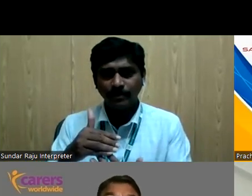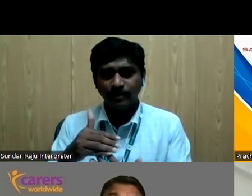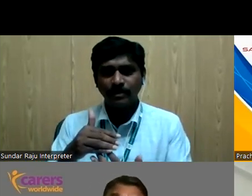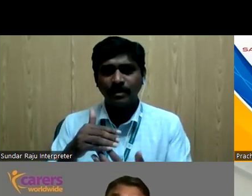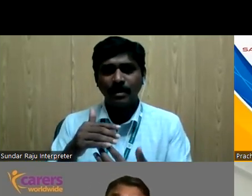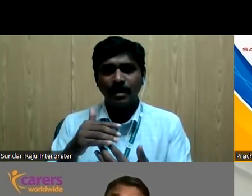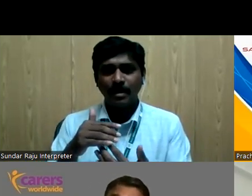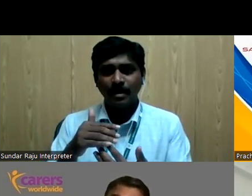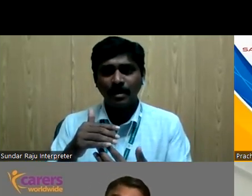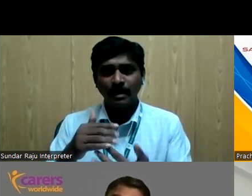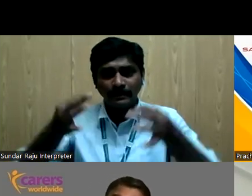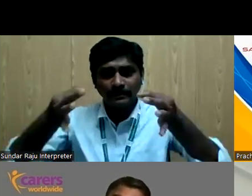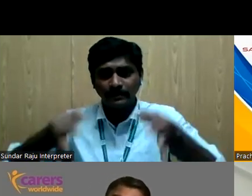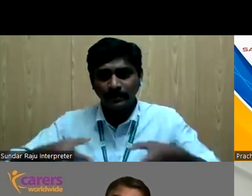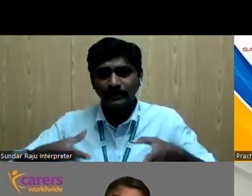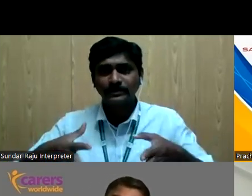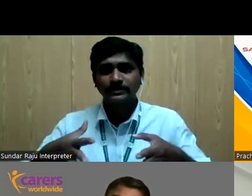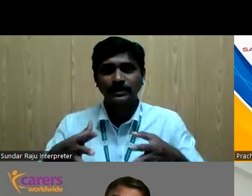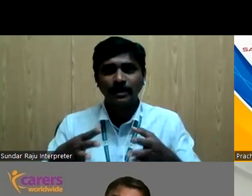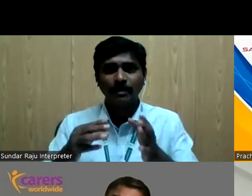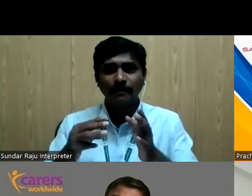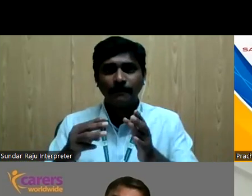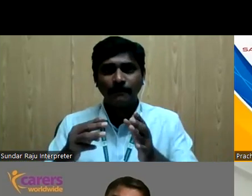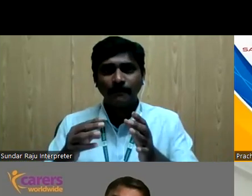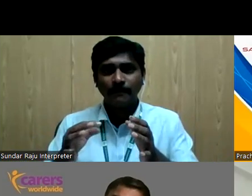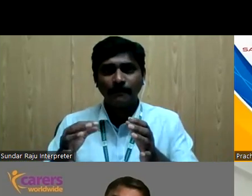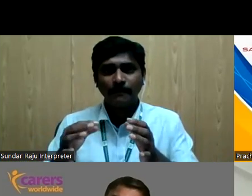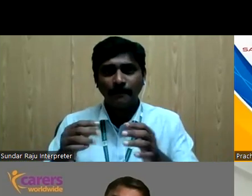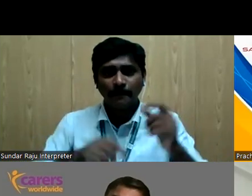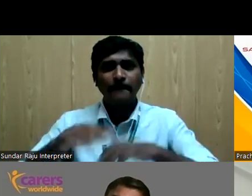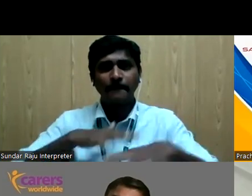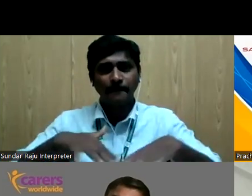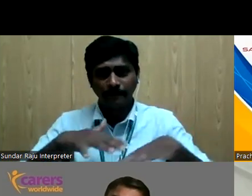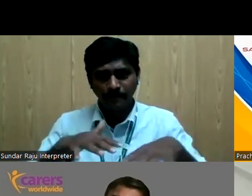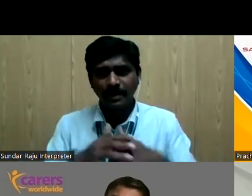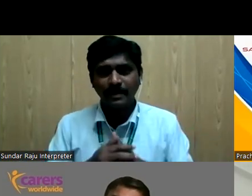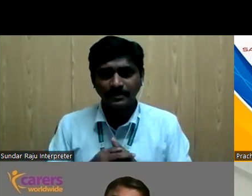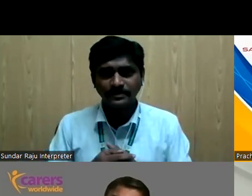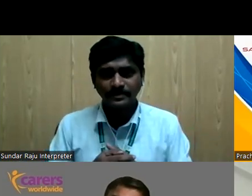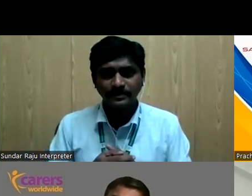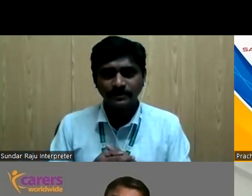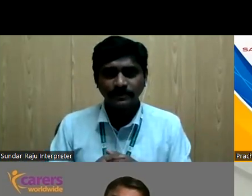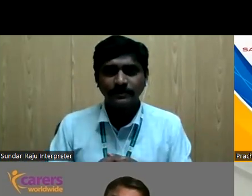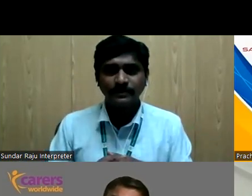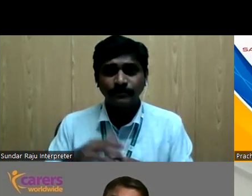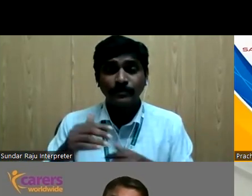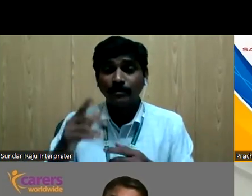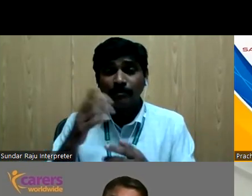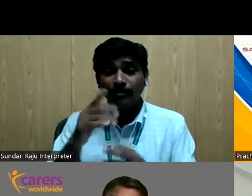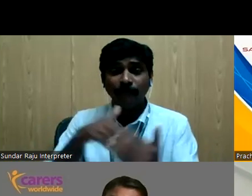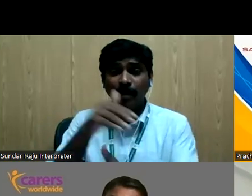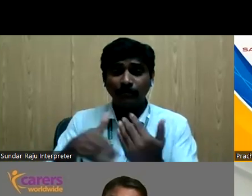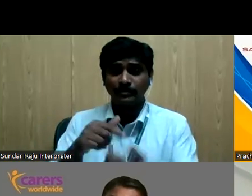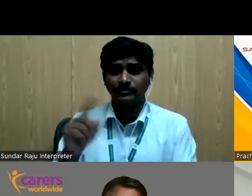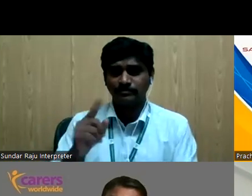and decision-making of the plans. And we also train the educational training for the families. Once they come